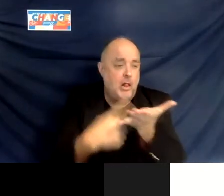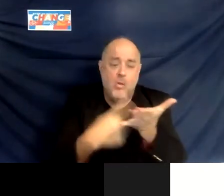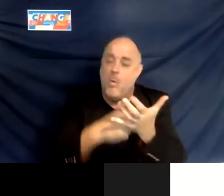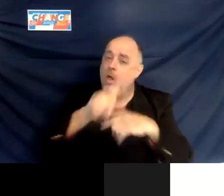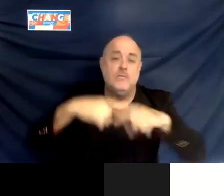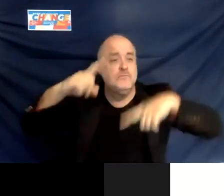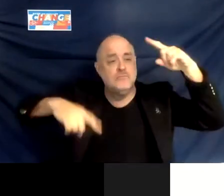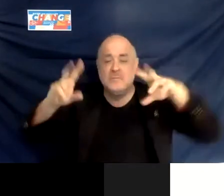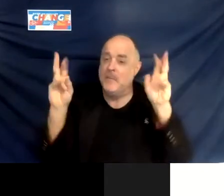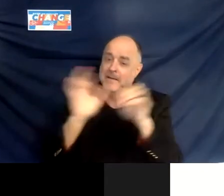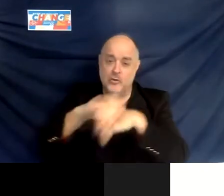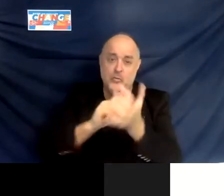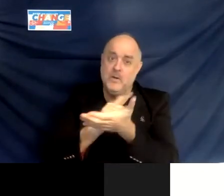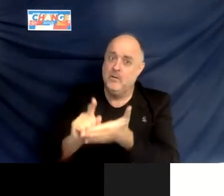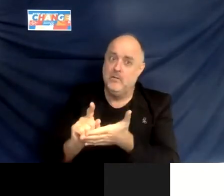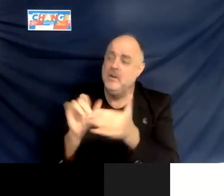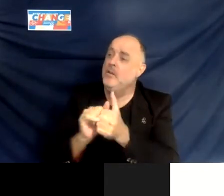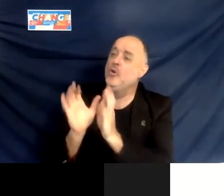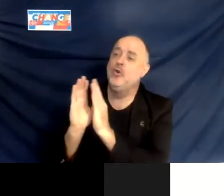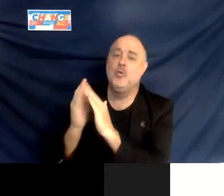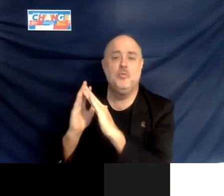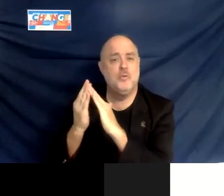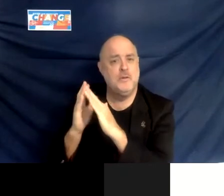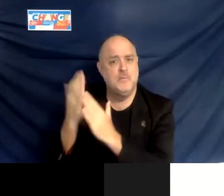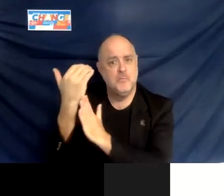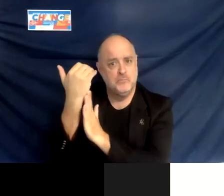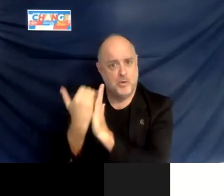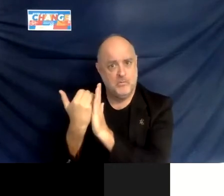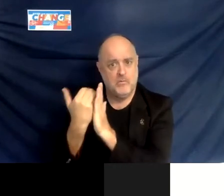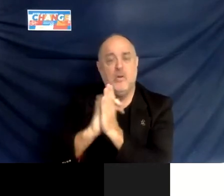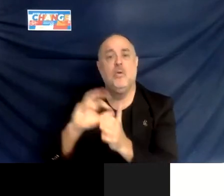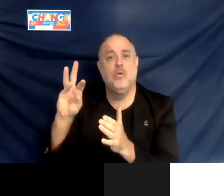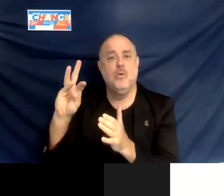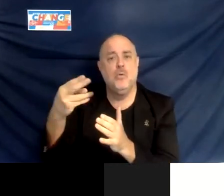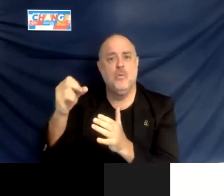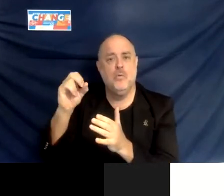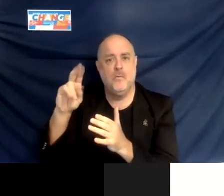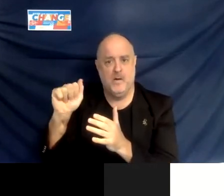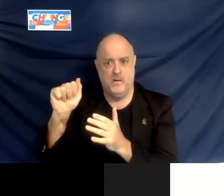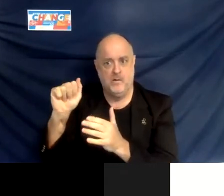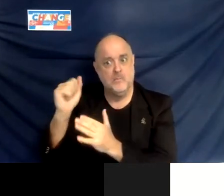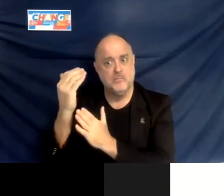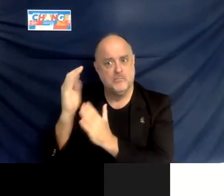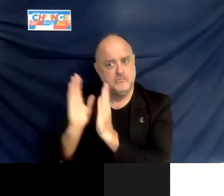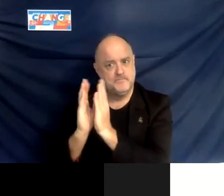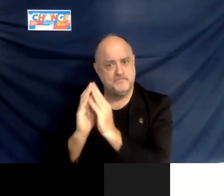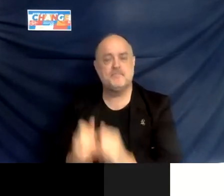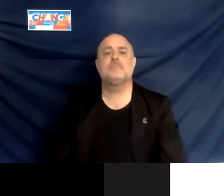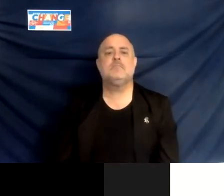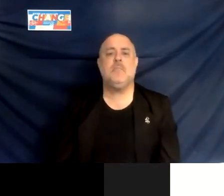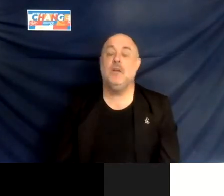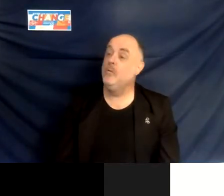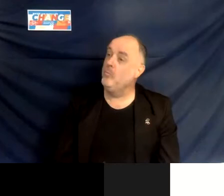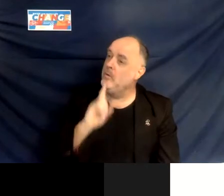see for this week in the community section of the Summit Whova platform. So there's some real upsides to having an